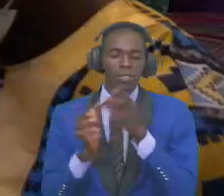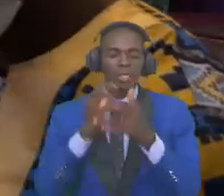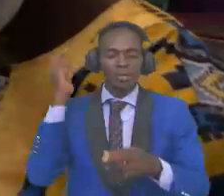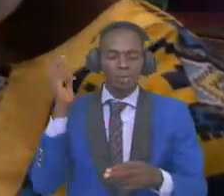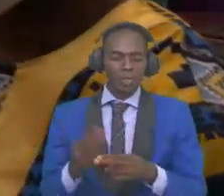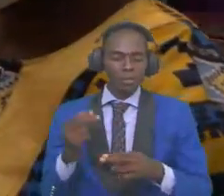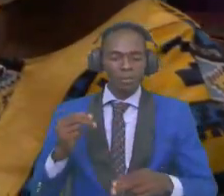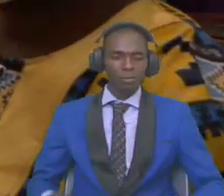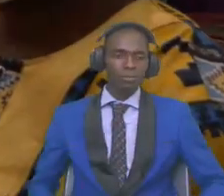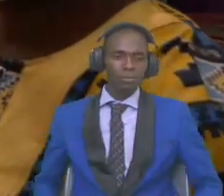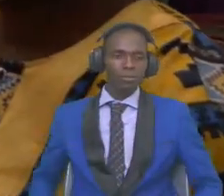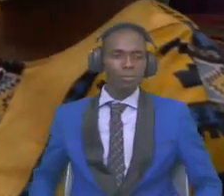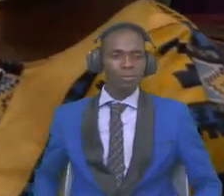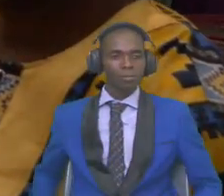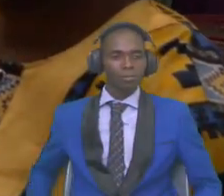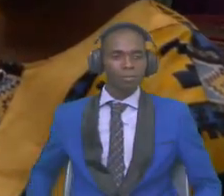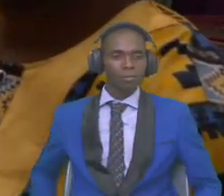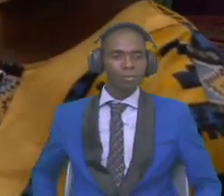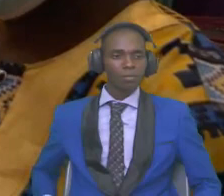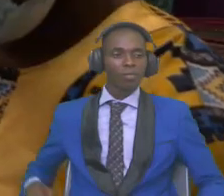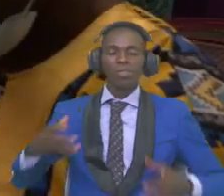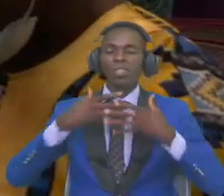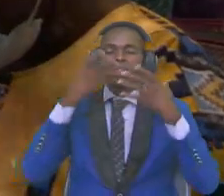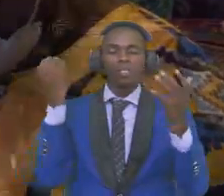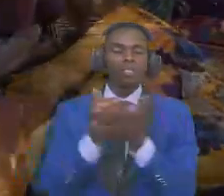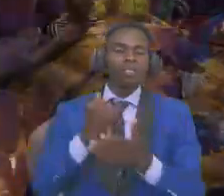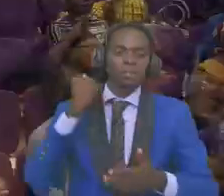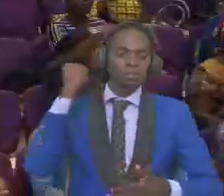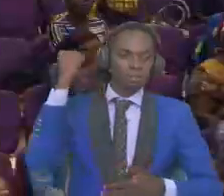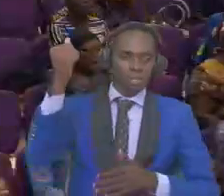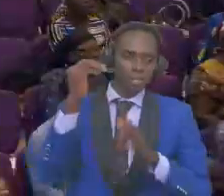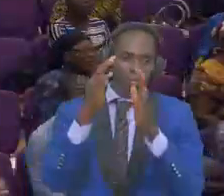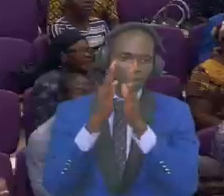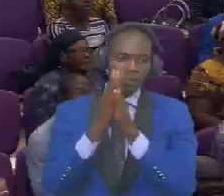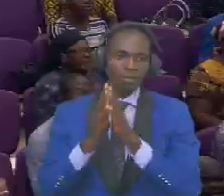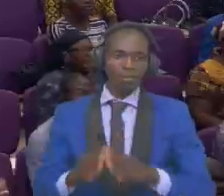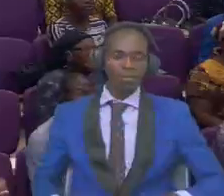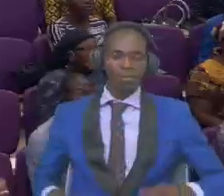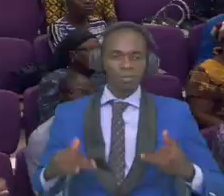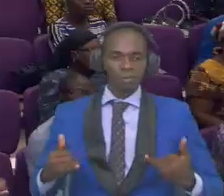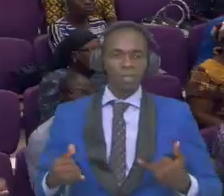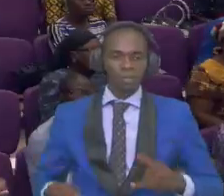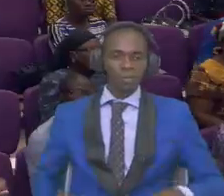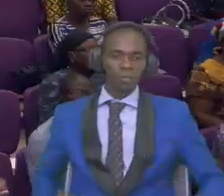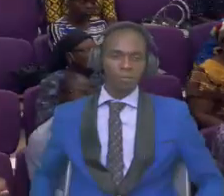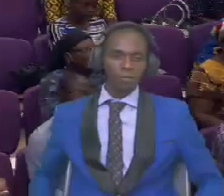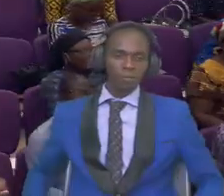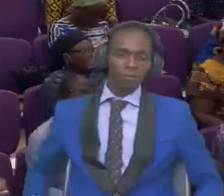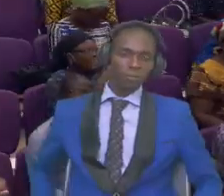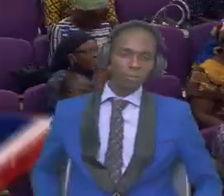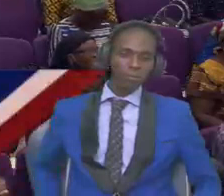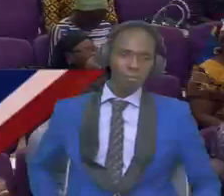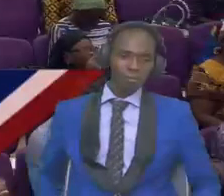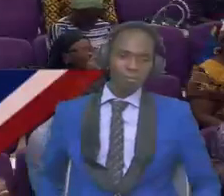Jesus' name. And amen. Number 2 now,